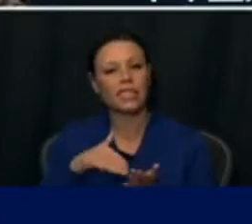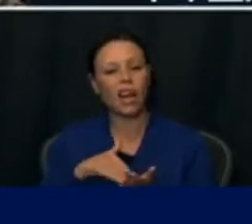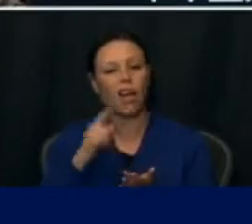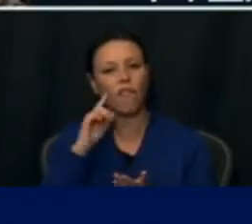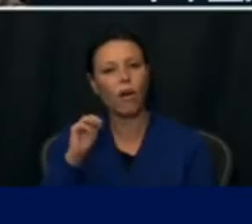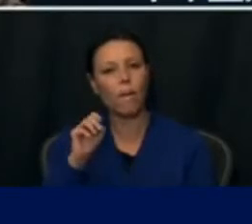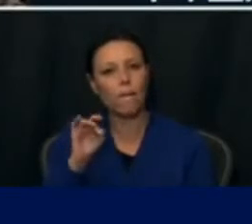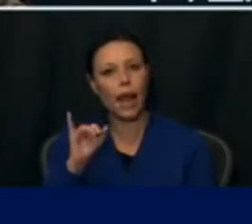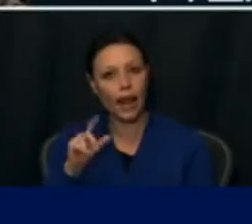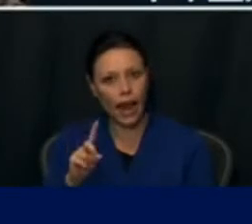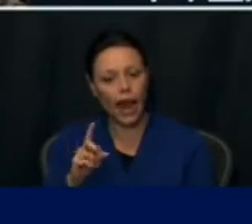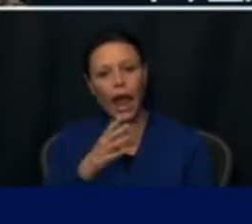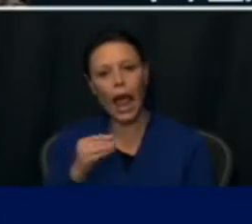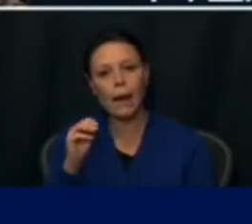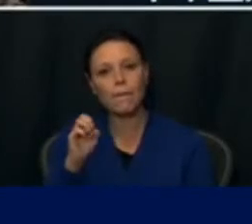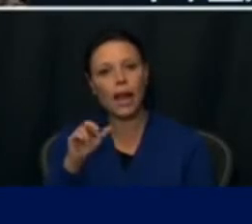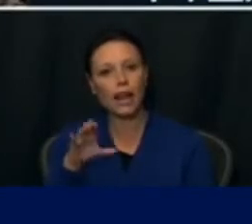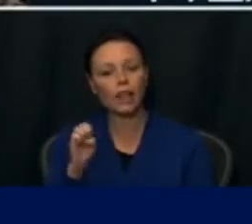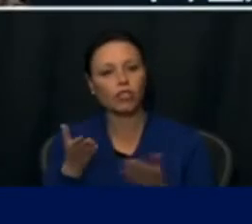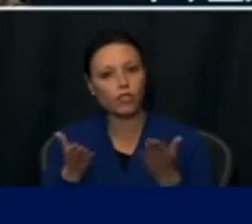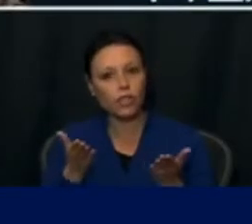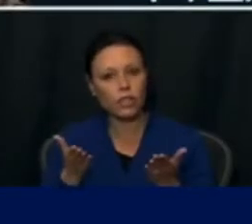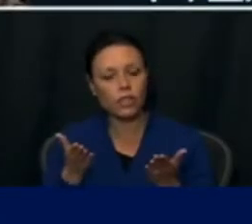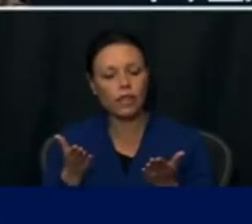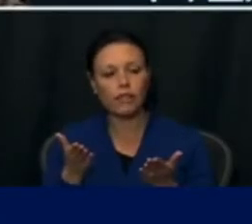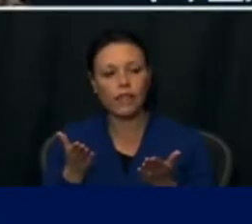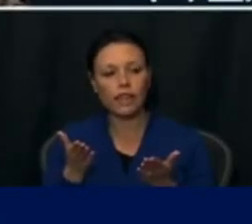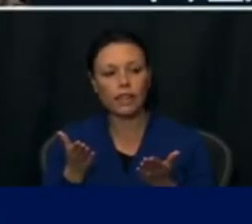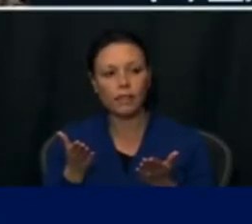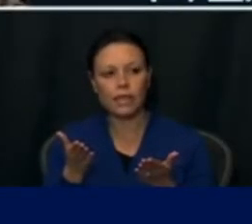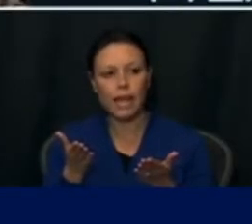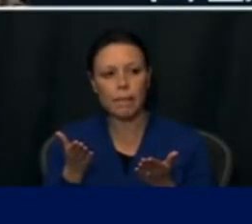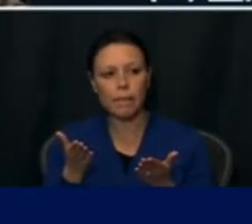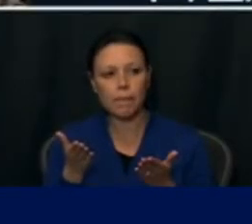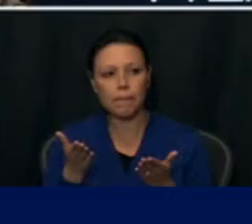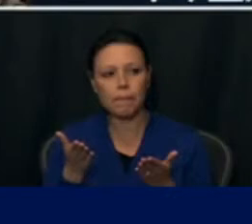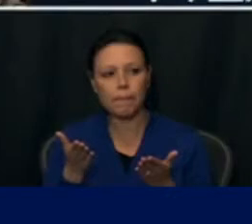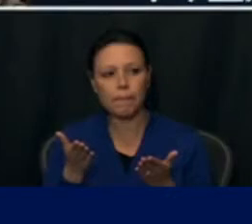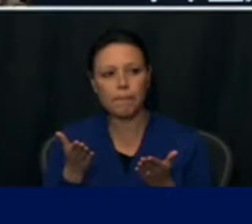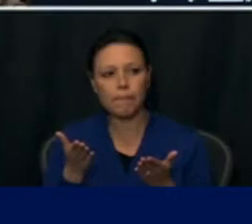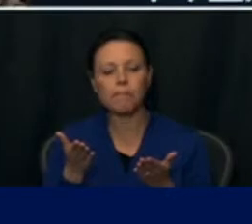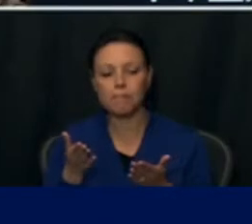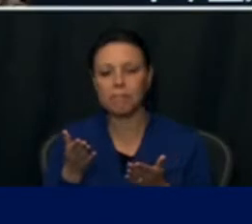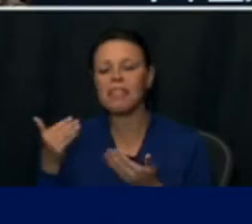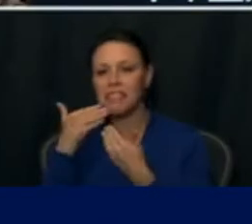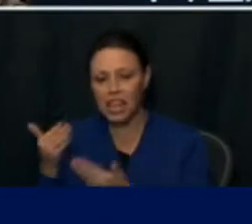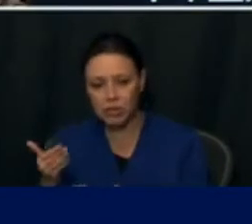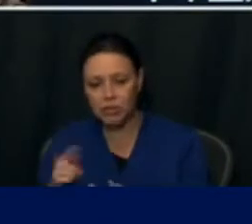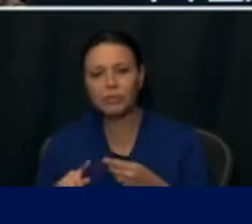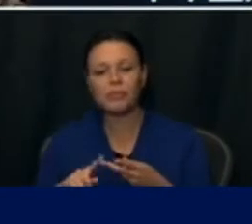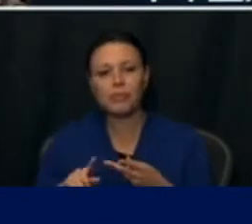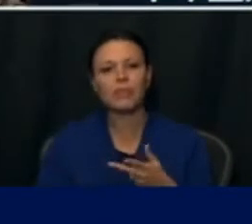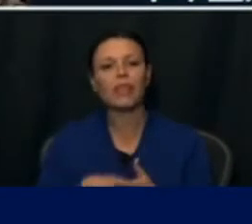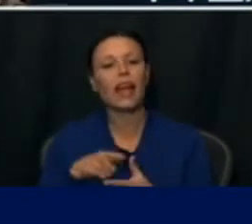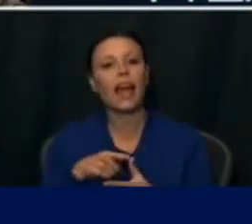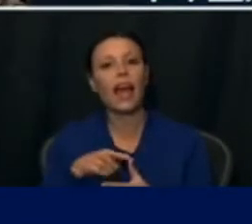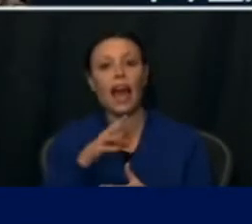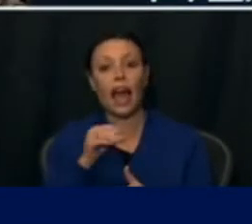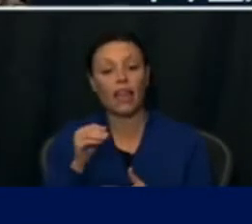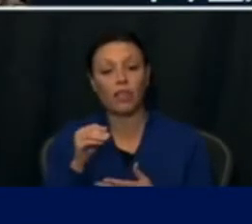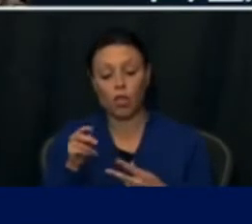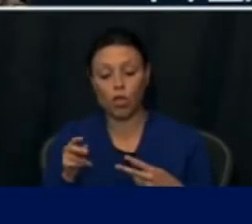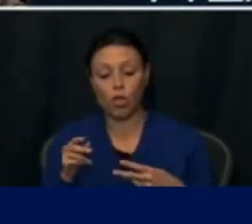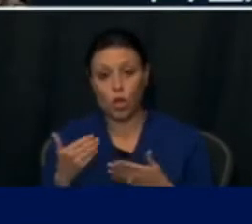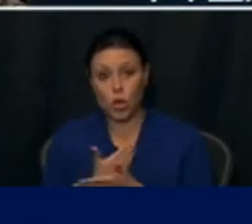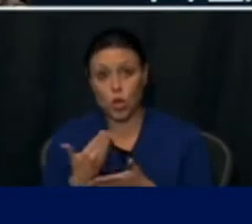SEMA Verma thank you both thank you both and thank you all for being here appreciate it the unprecedented reforms we're